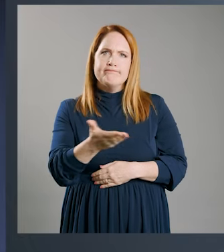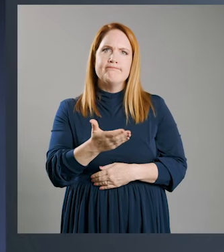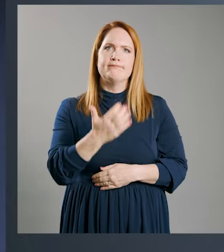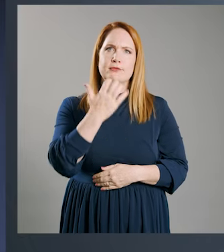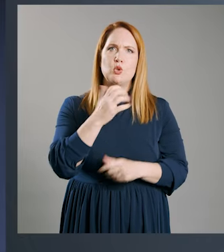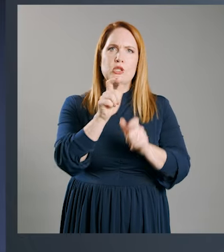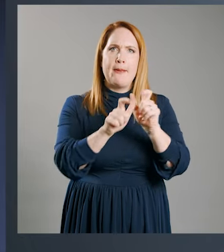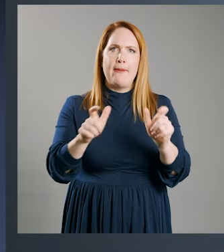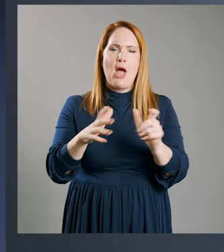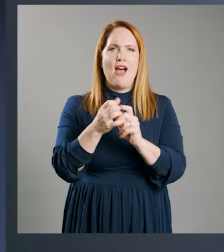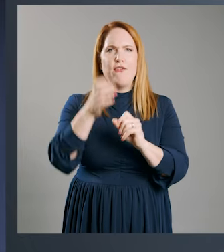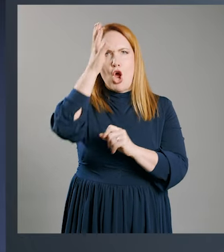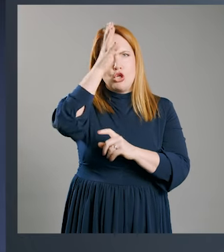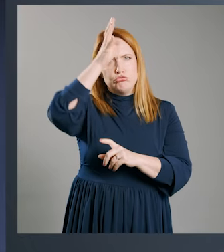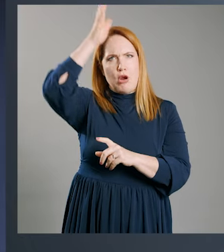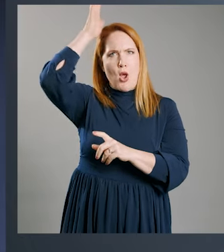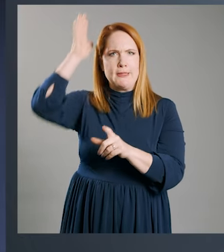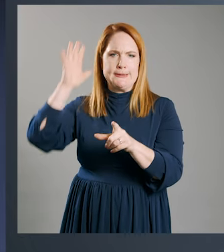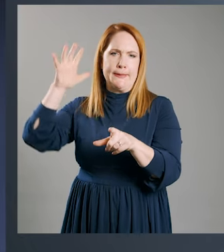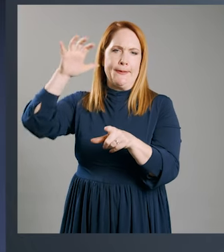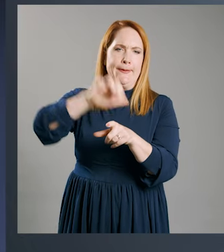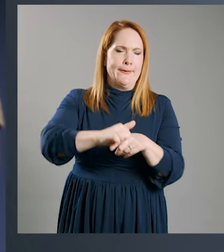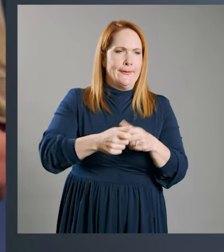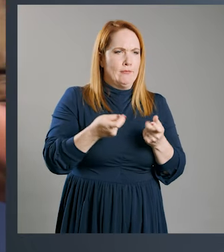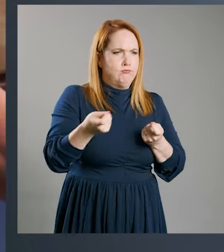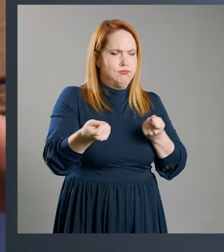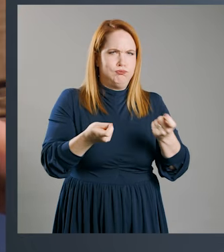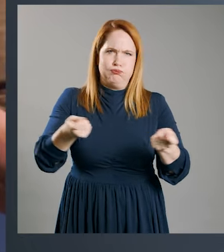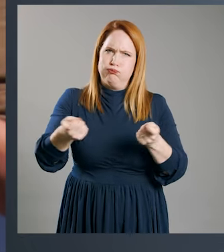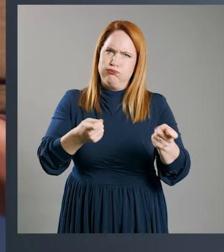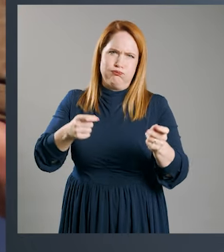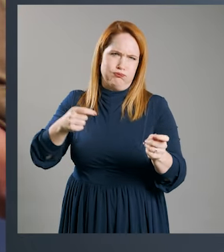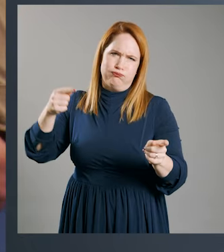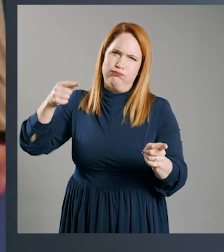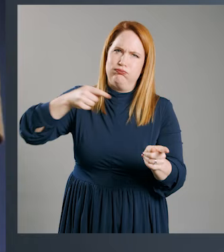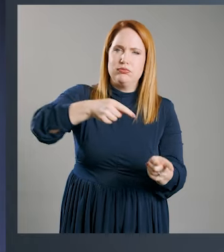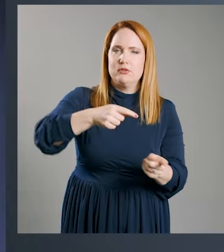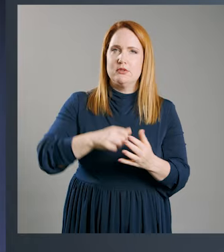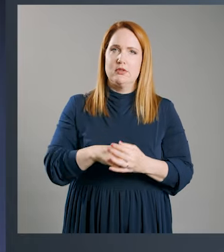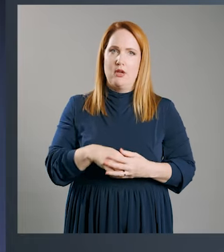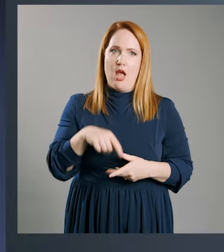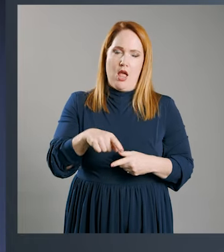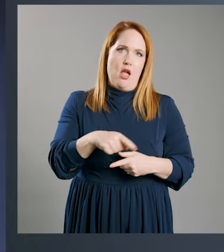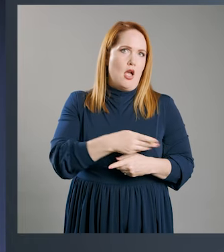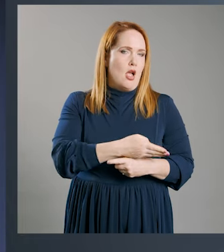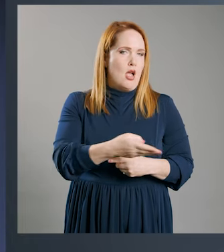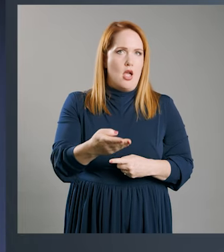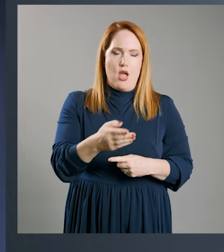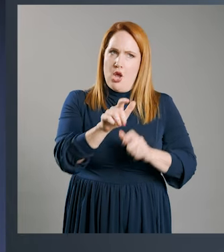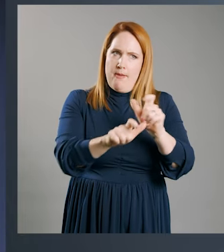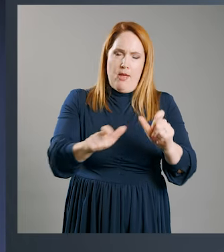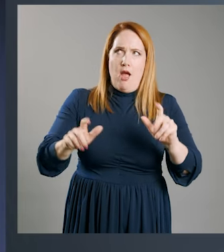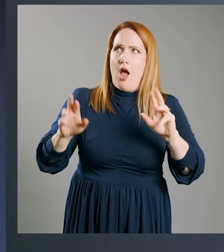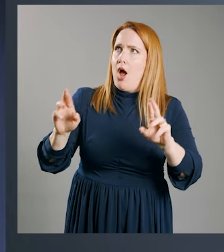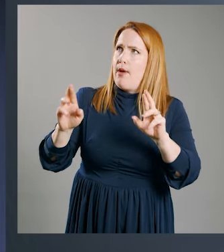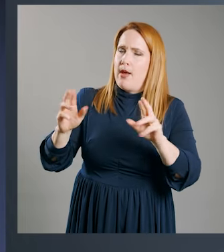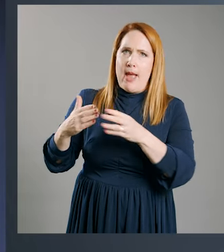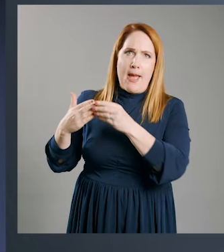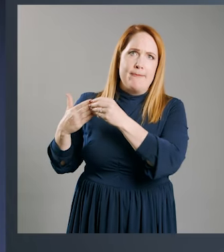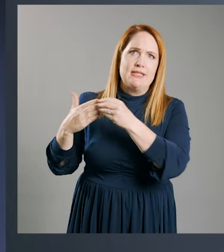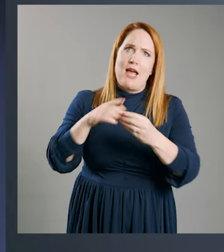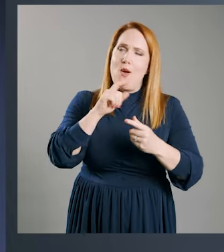brutal Roman occupation. And there was this heightened expectation for the Messiah to come back to rescue